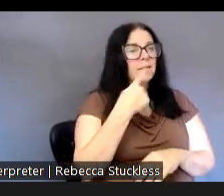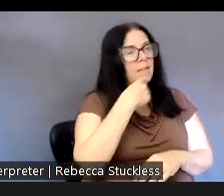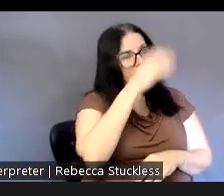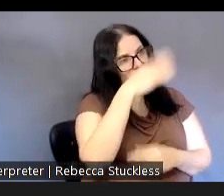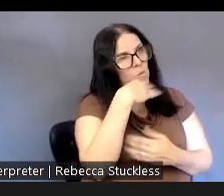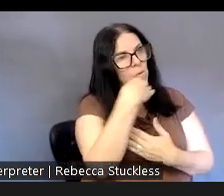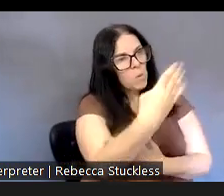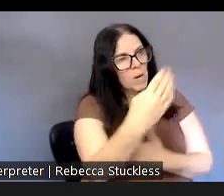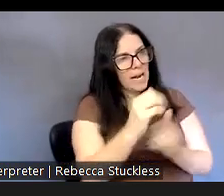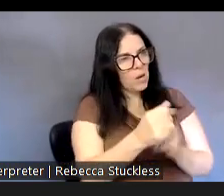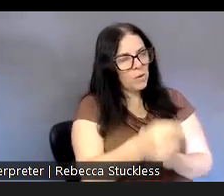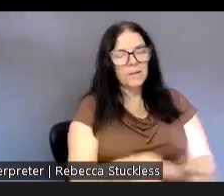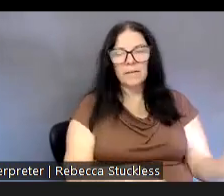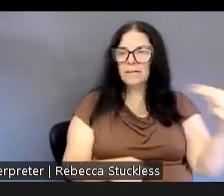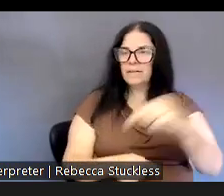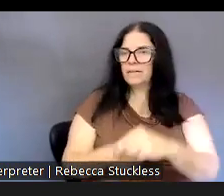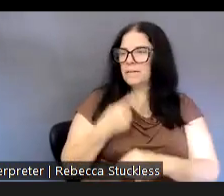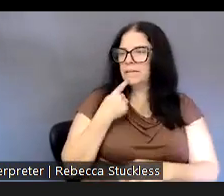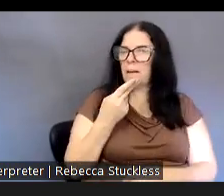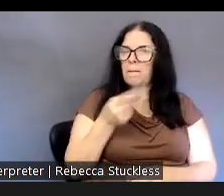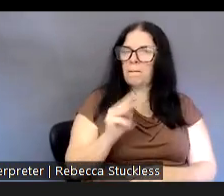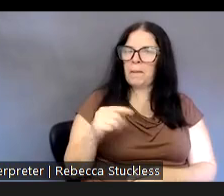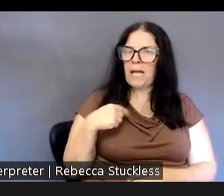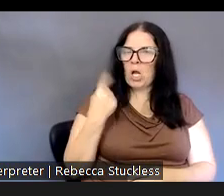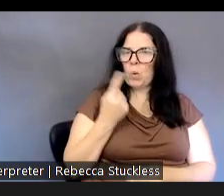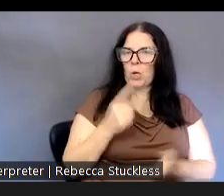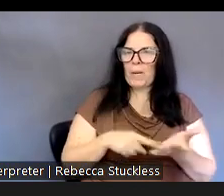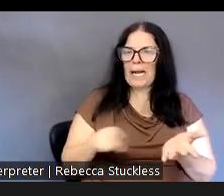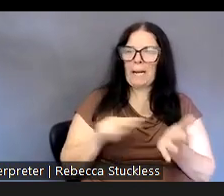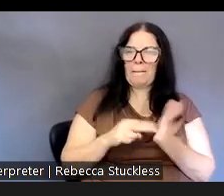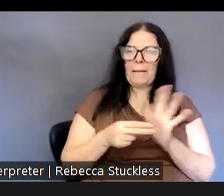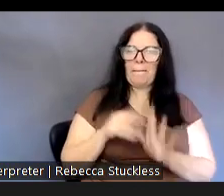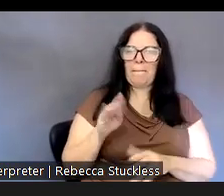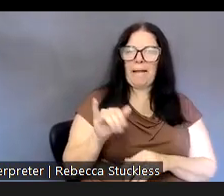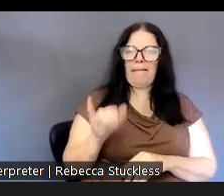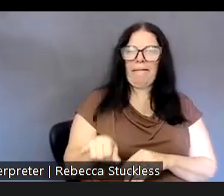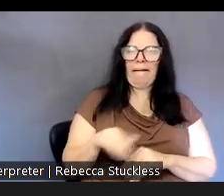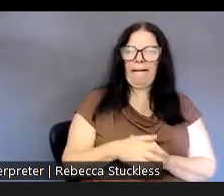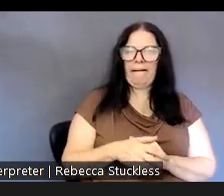you?" The other one said, I wonder what he meant by that."